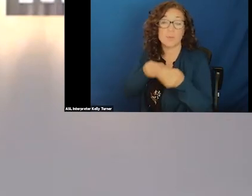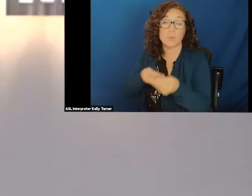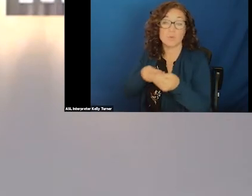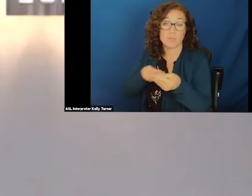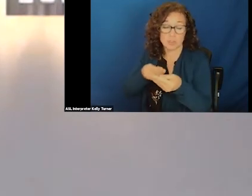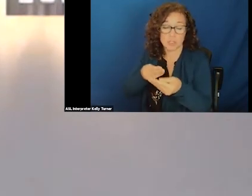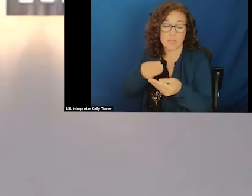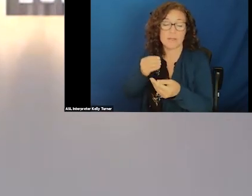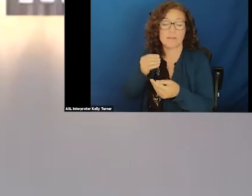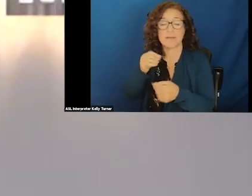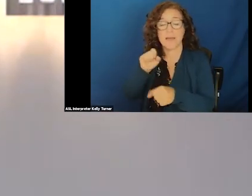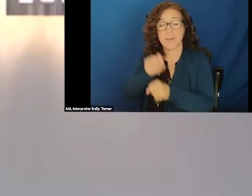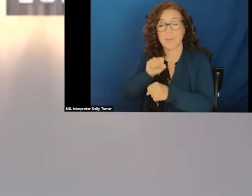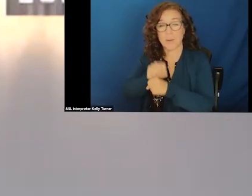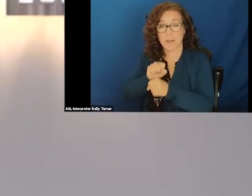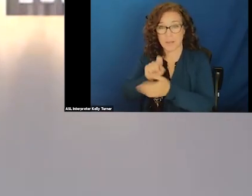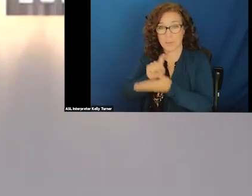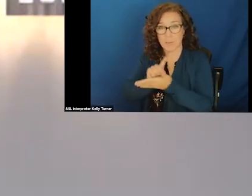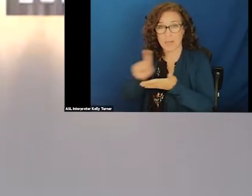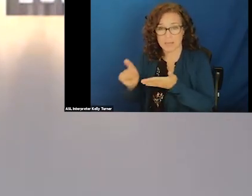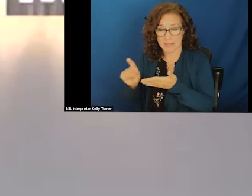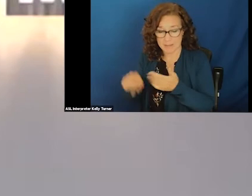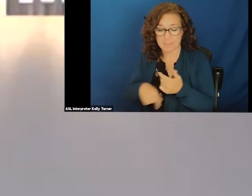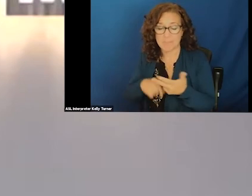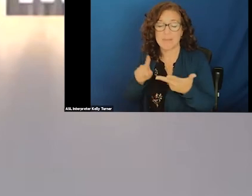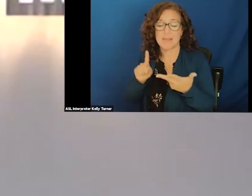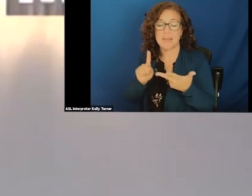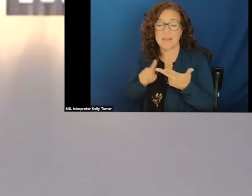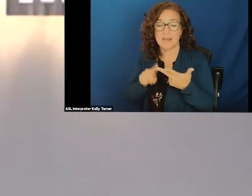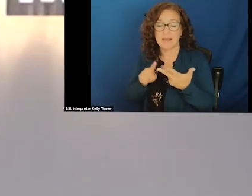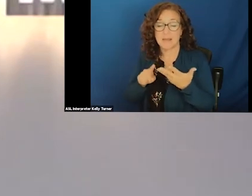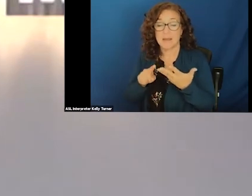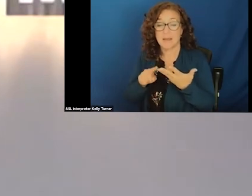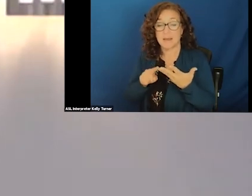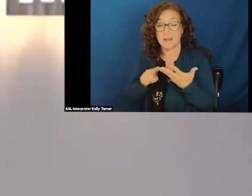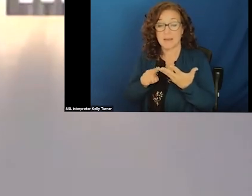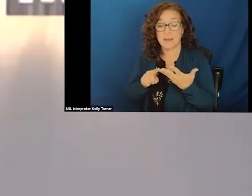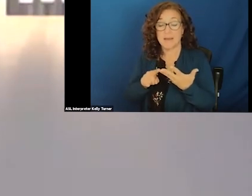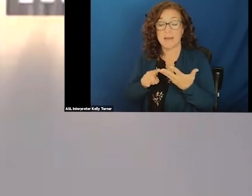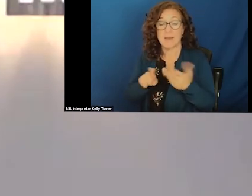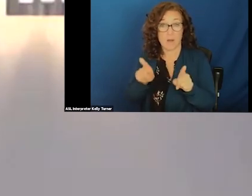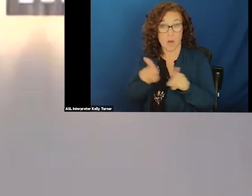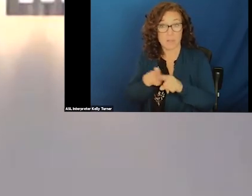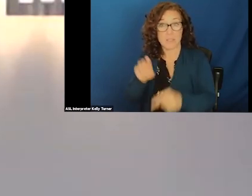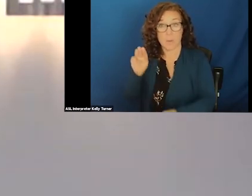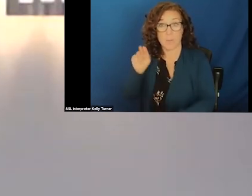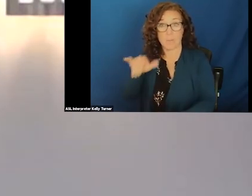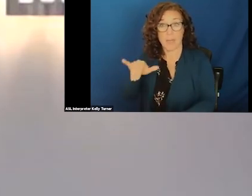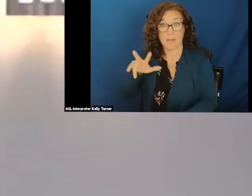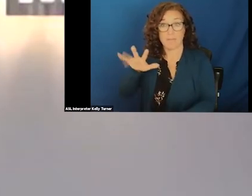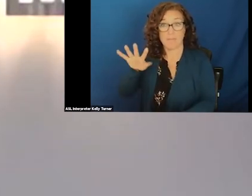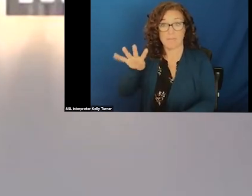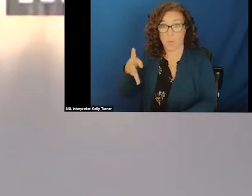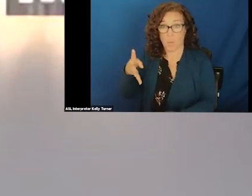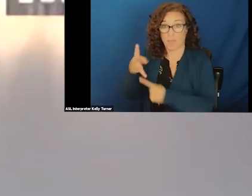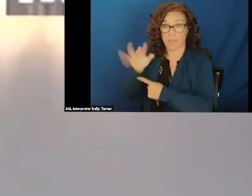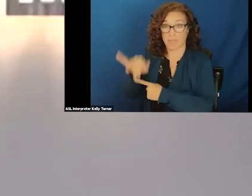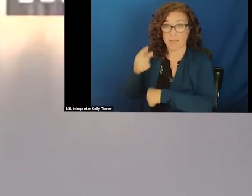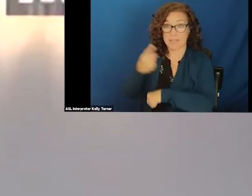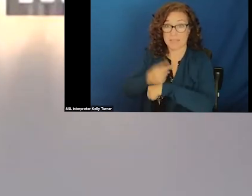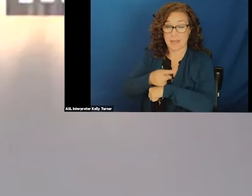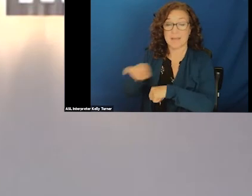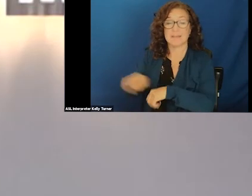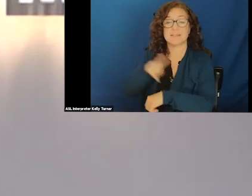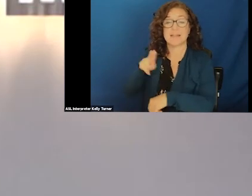declares May 4th, 2021 as National Teacher Appreciation Day in the Santa Barbara Unified School